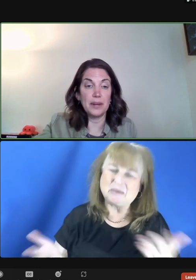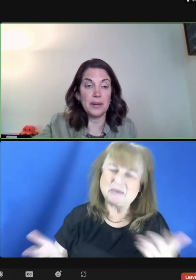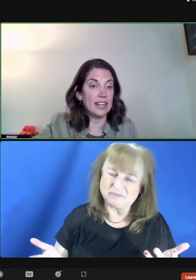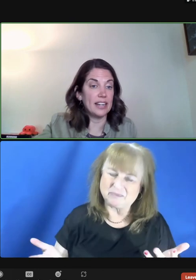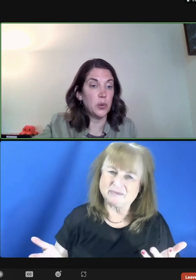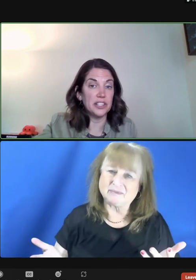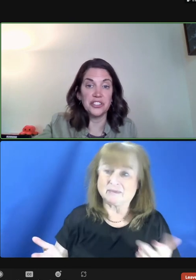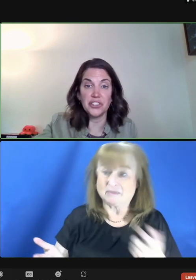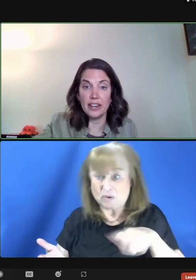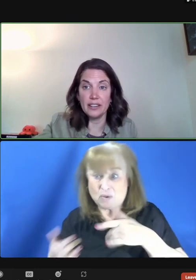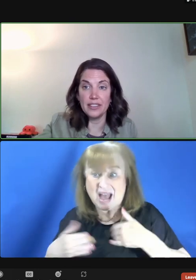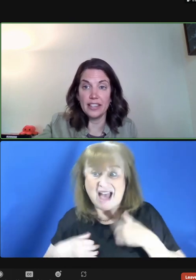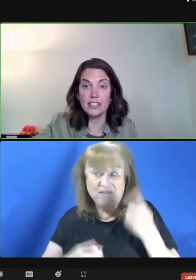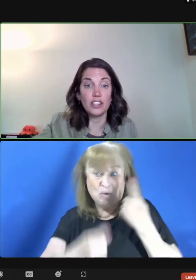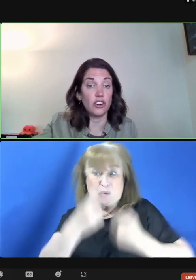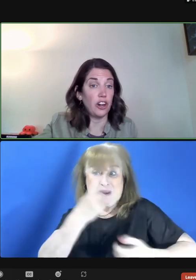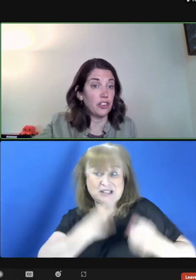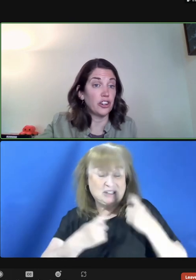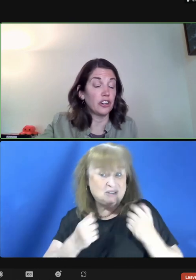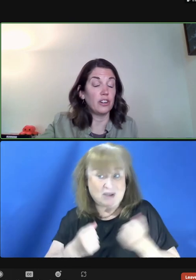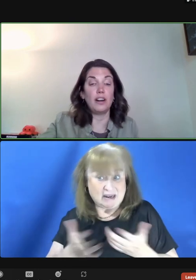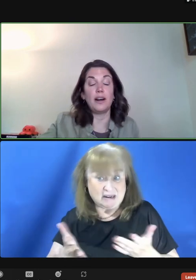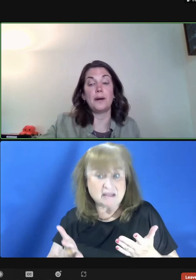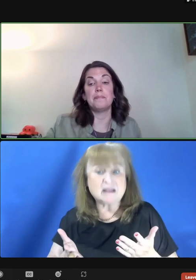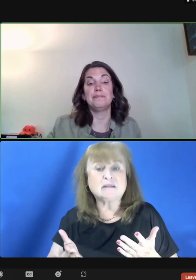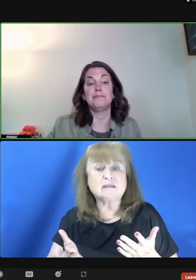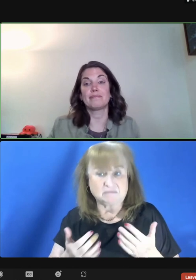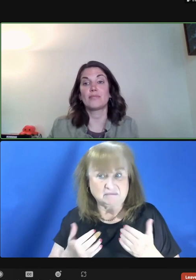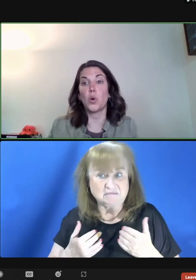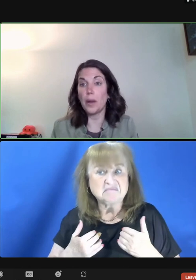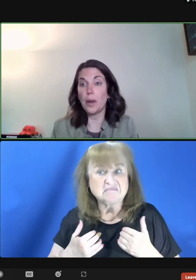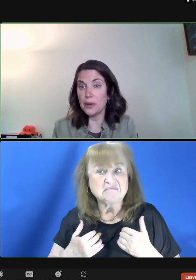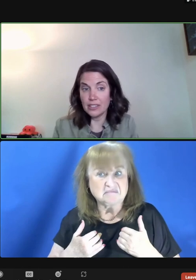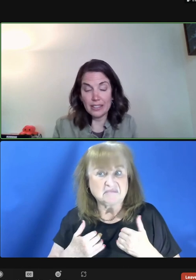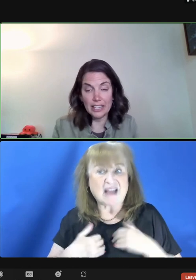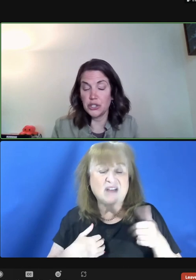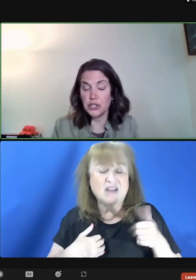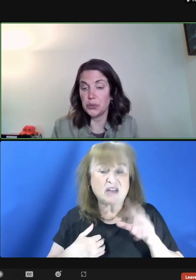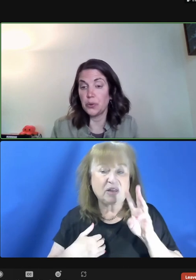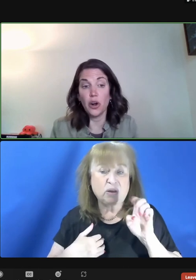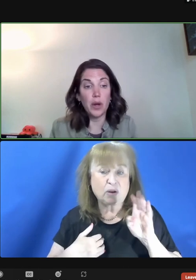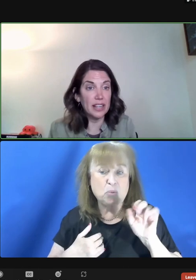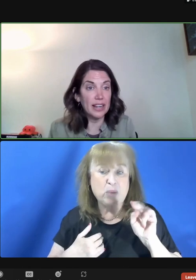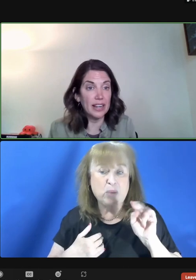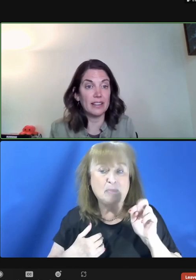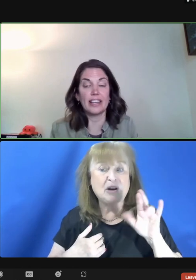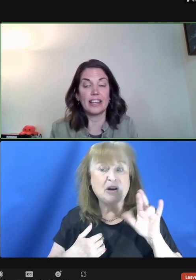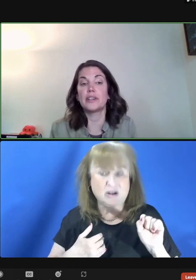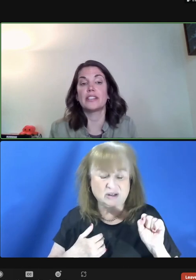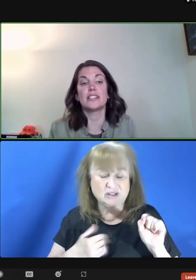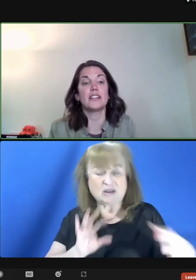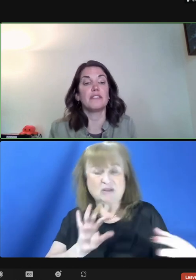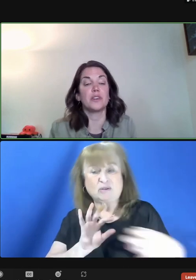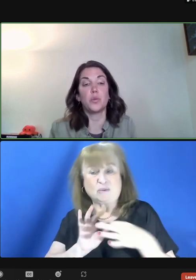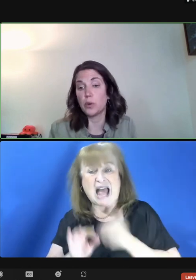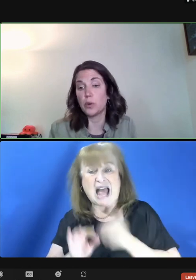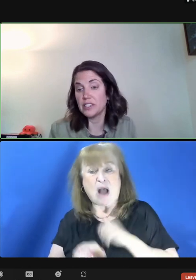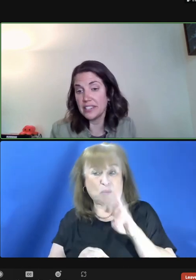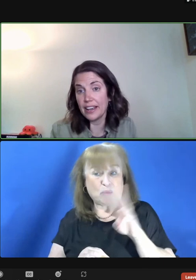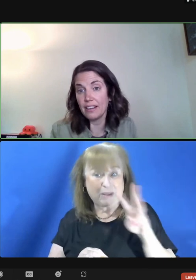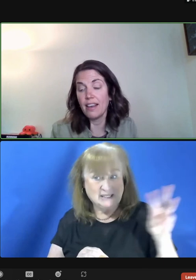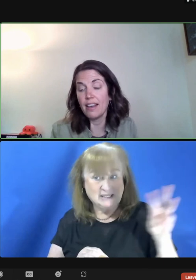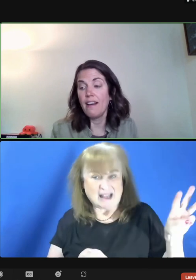And again, if anybody has any questions on any of these, there are other webinars linked to our website that go into this